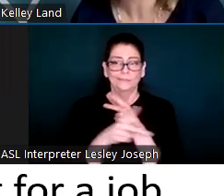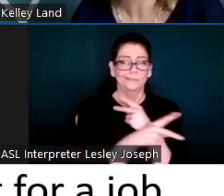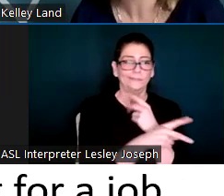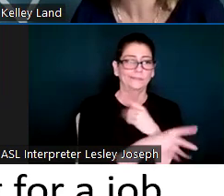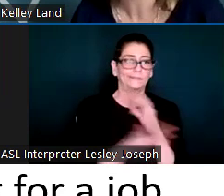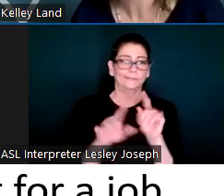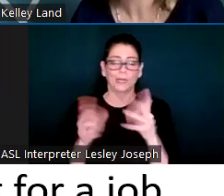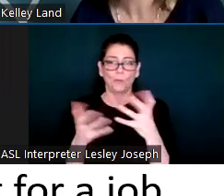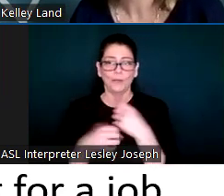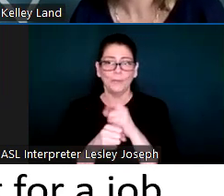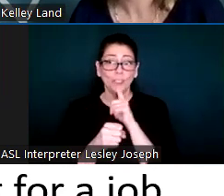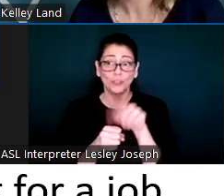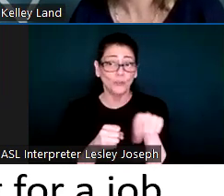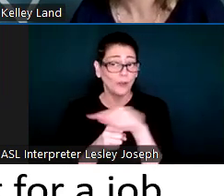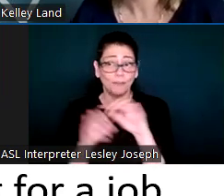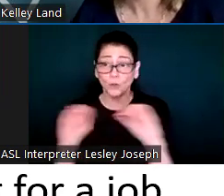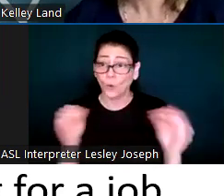example specifically.